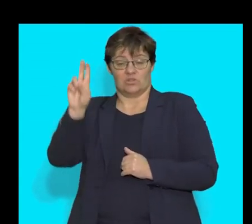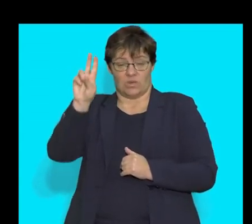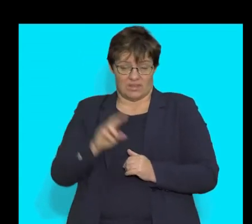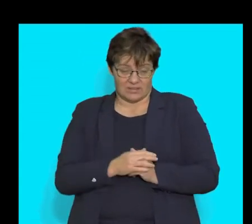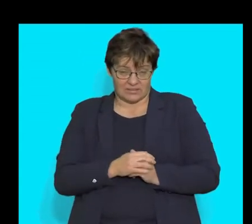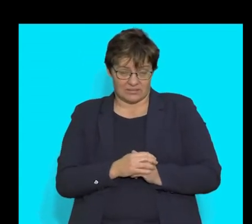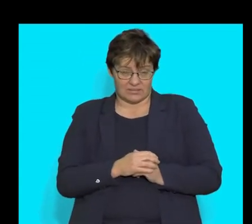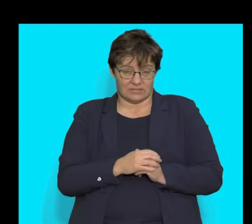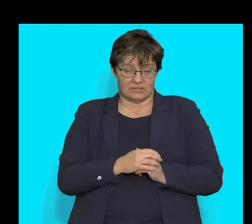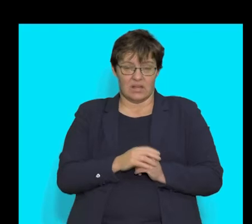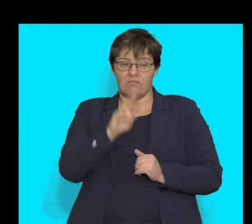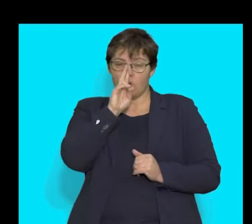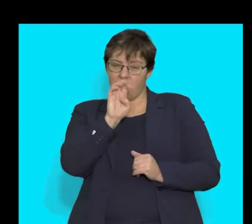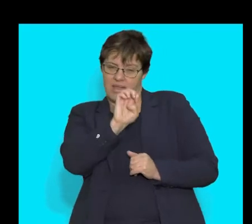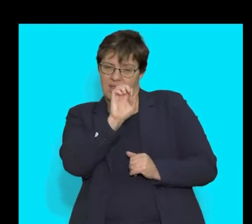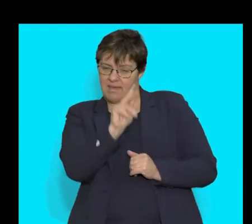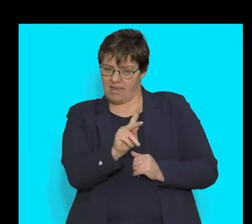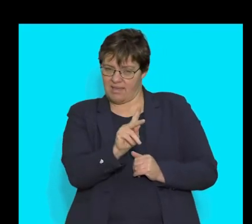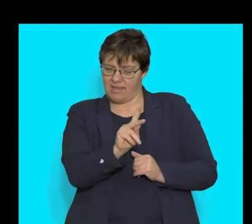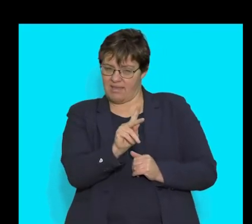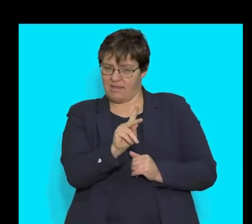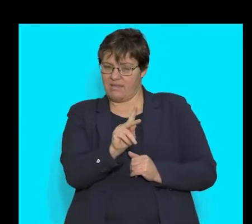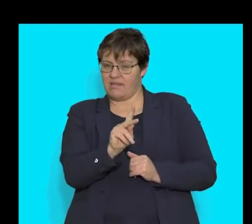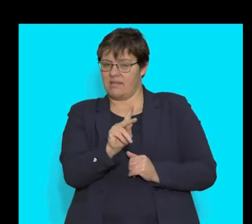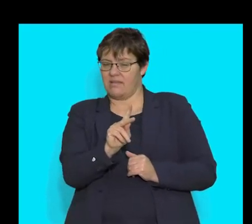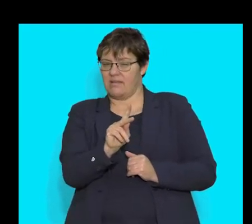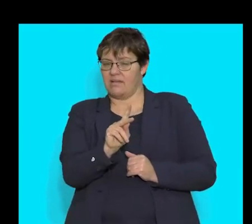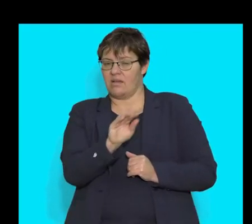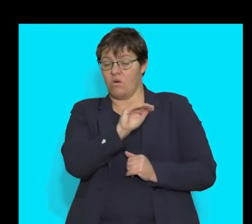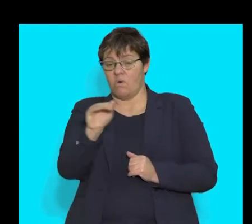squared. So if we look at EK over